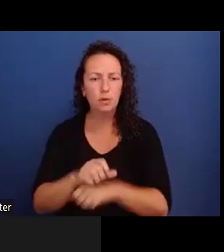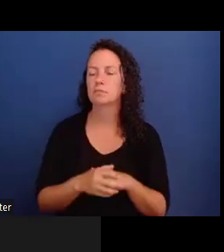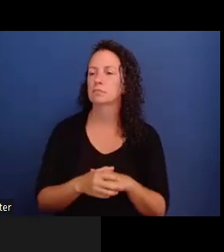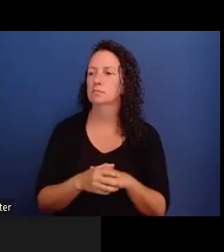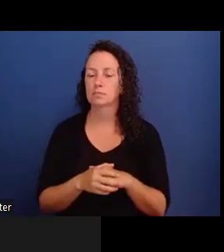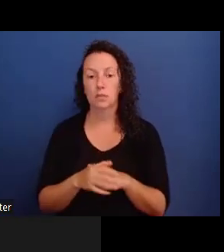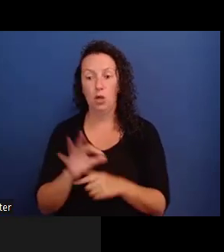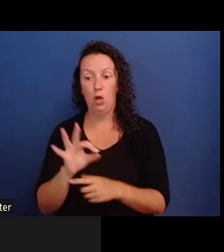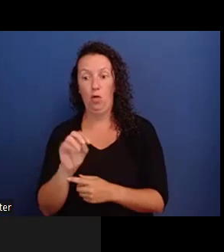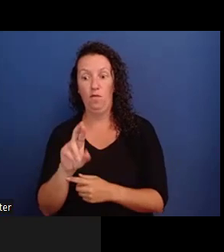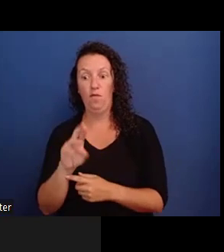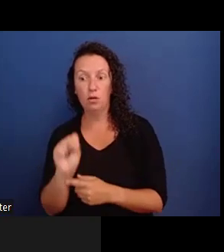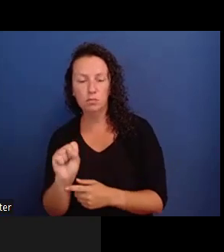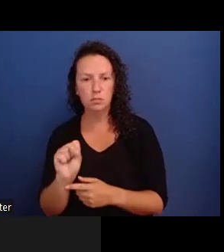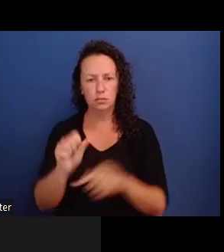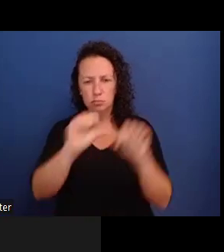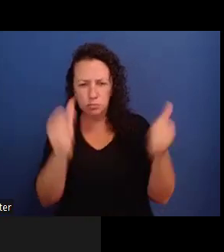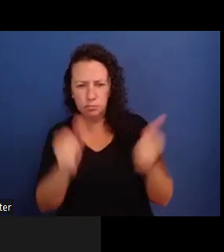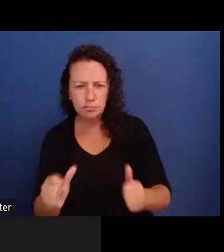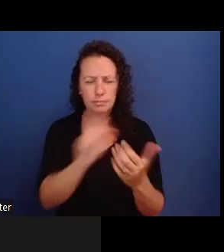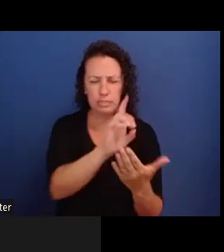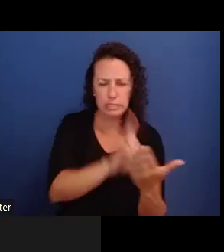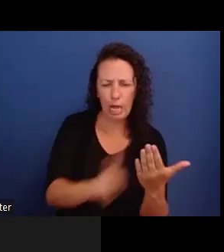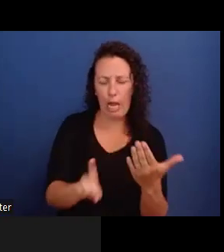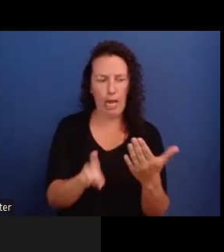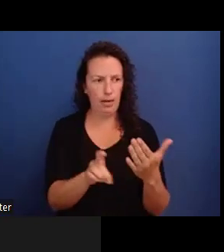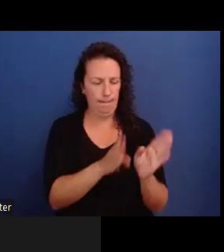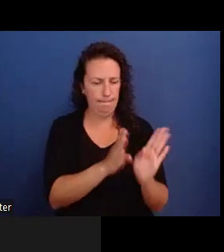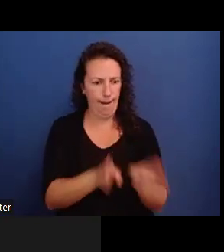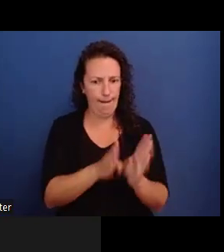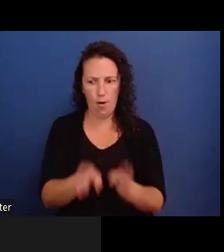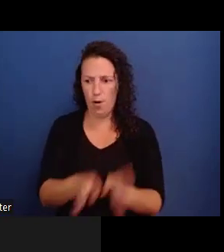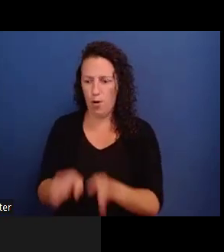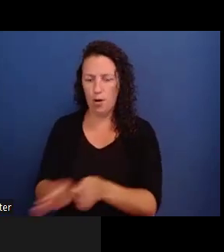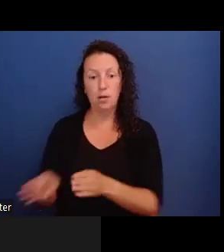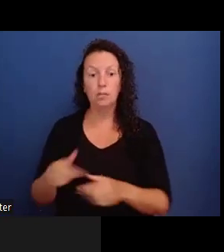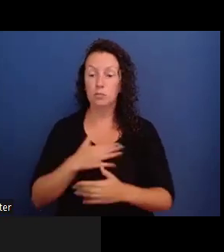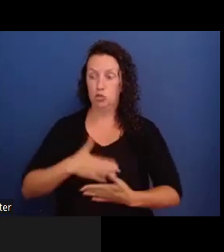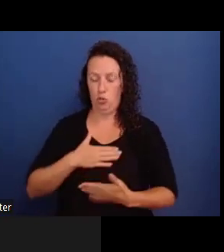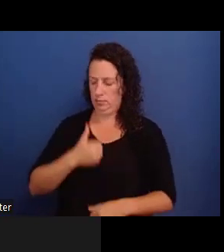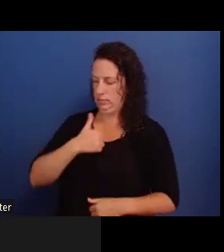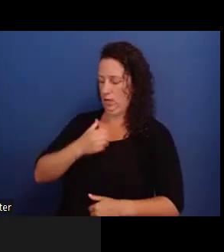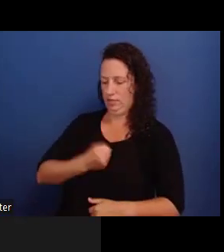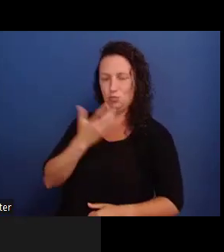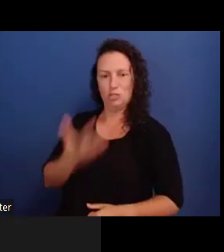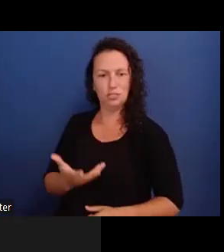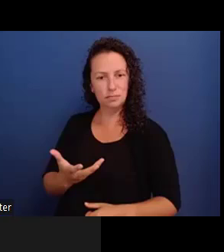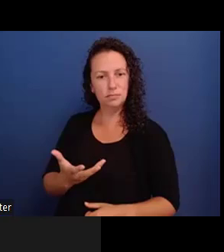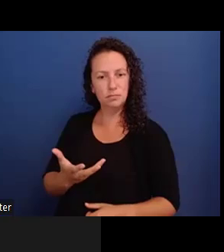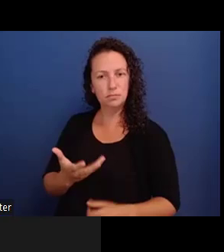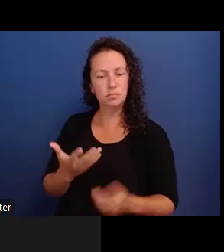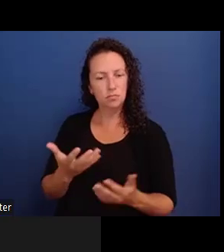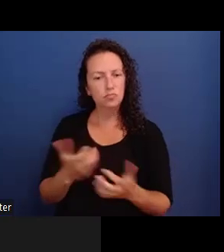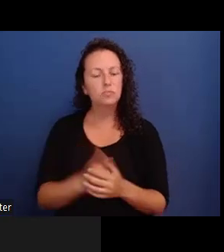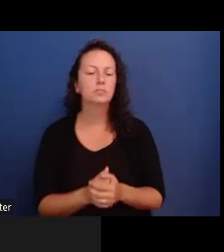forms, designs, and patterns. They like self-expression in their work. They prefer